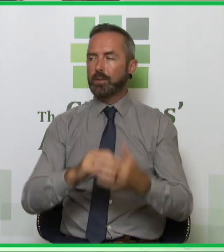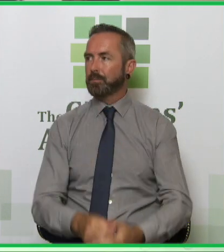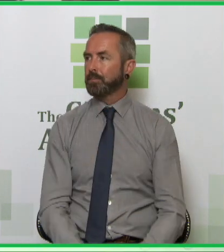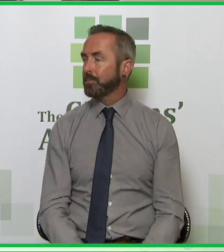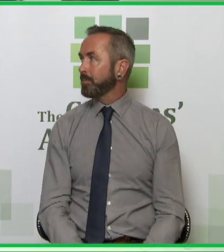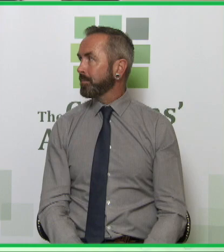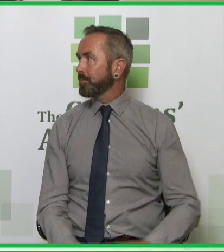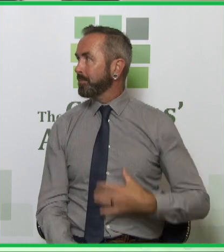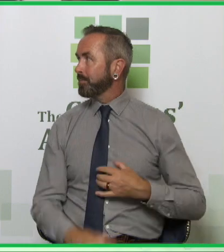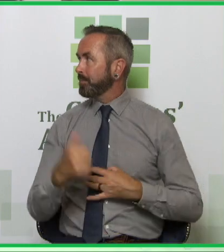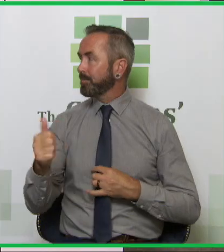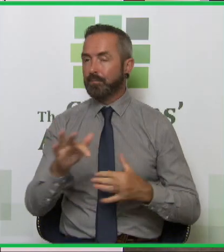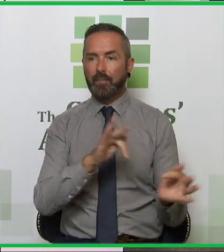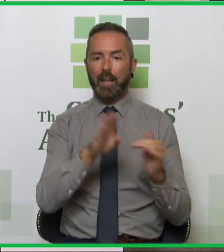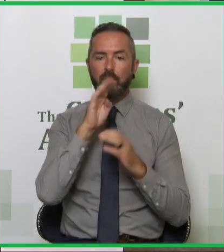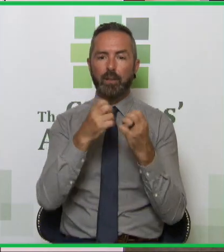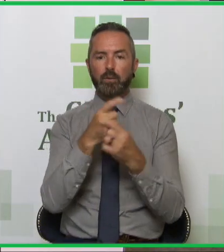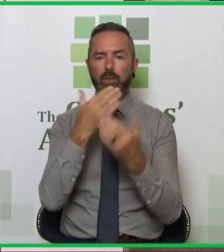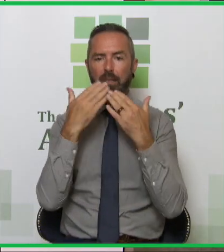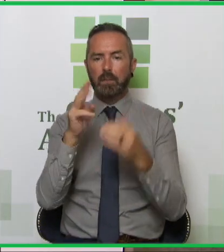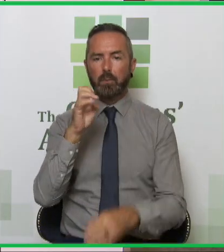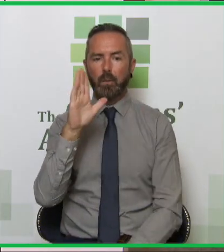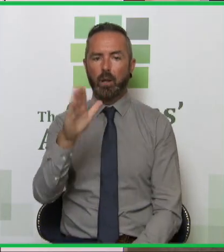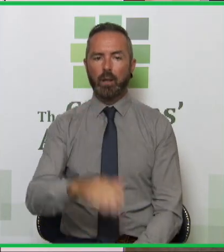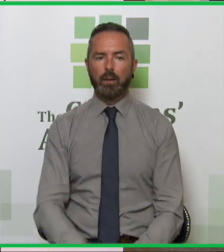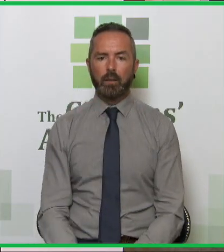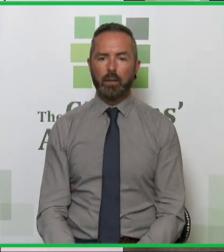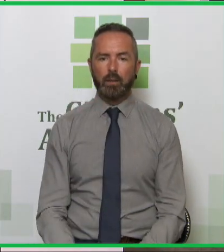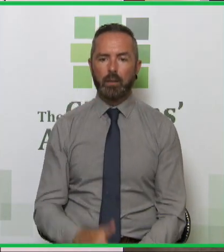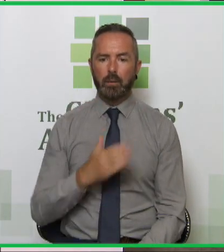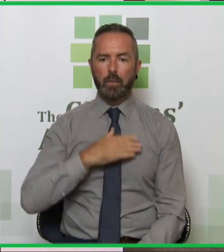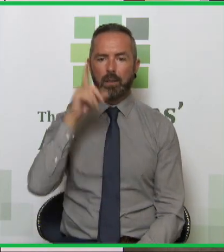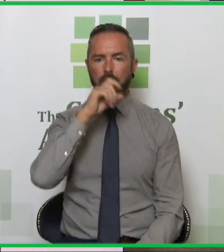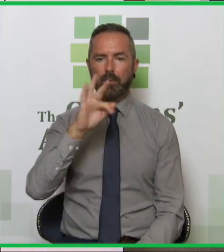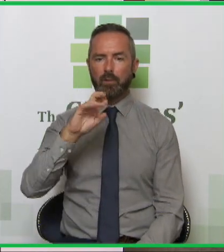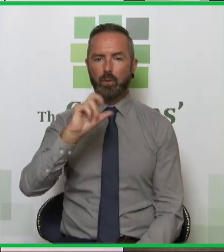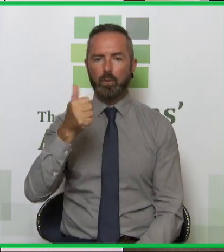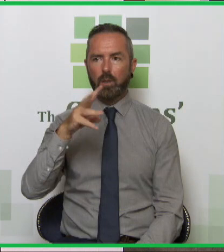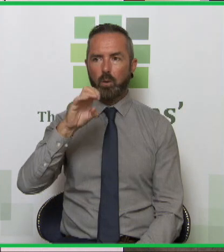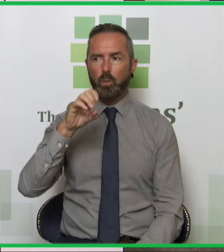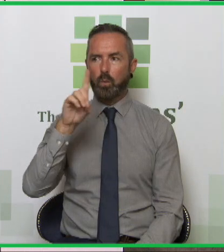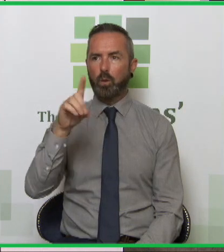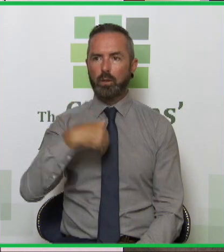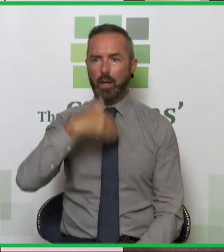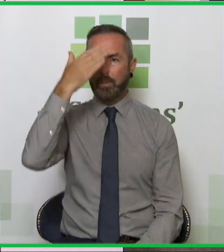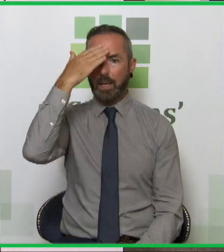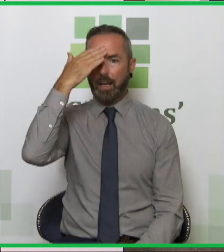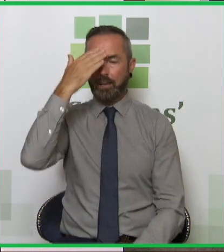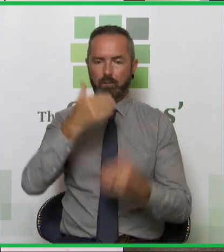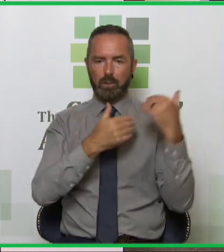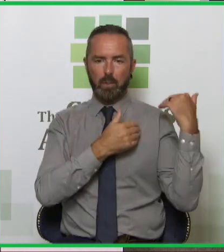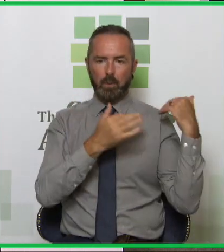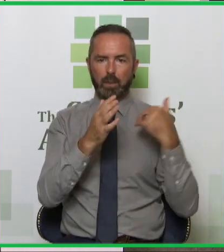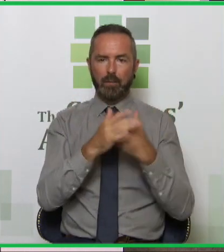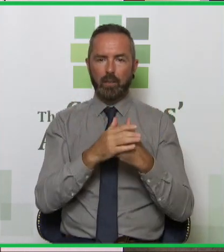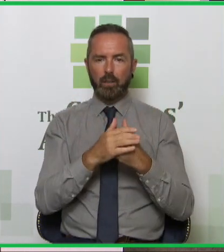Fiona. Good afternoon, everybody, and thanks very much, Paul. Yes, my name is Fiona Ward, and I'm head of, I have responsibility for